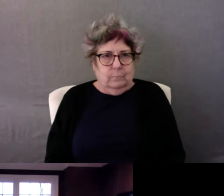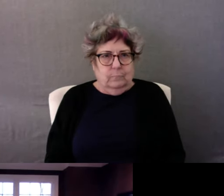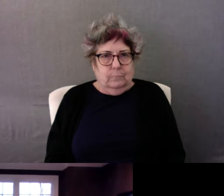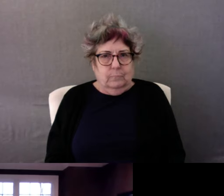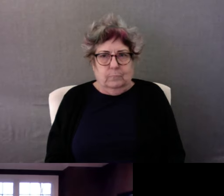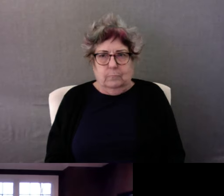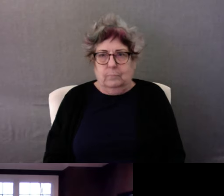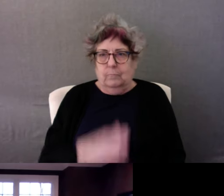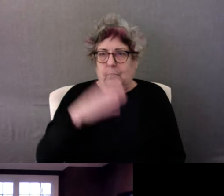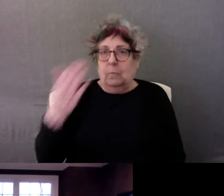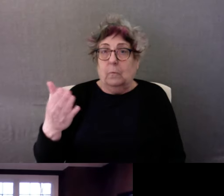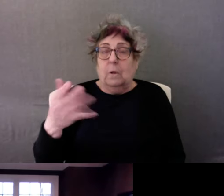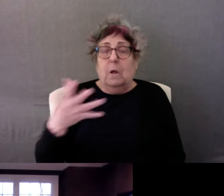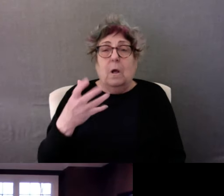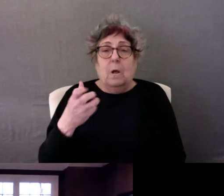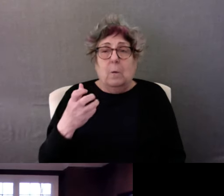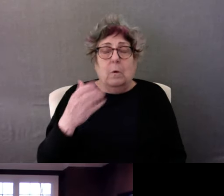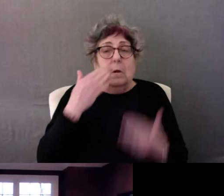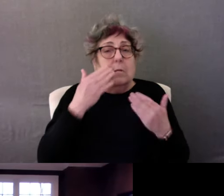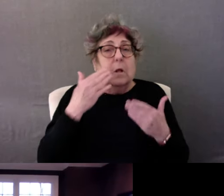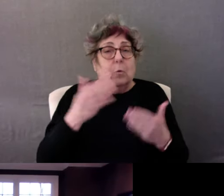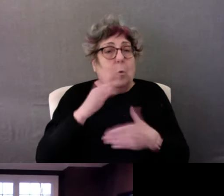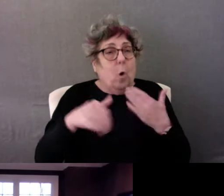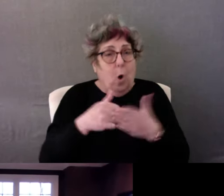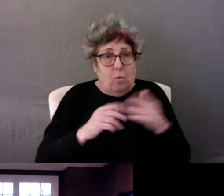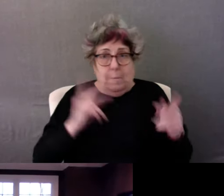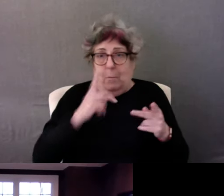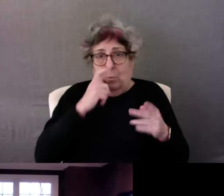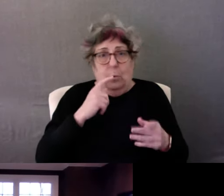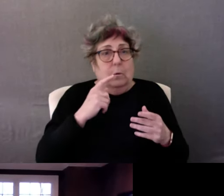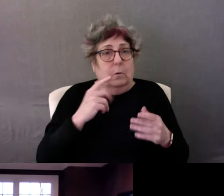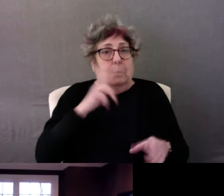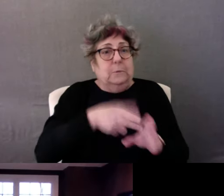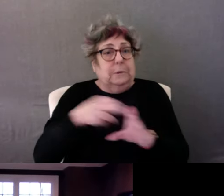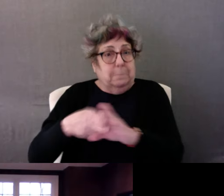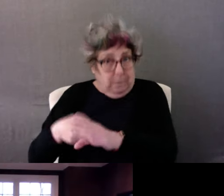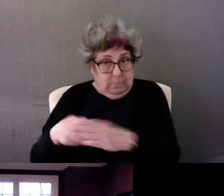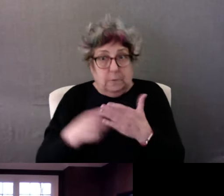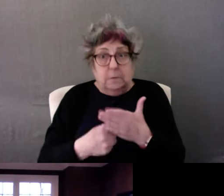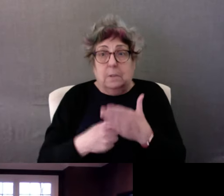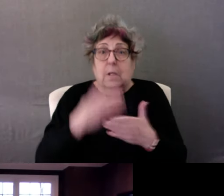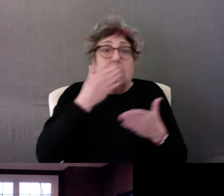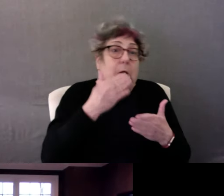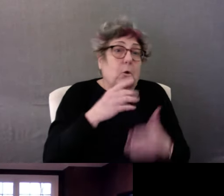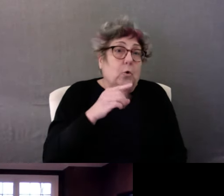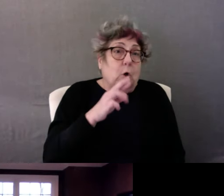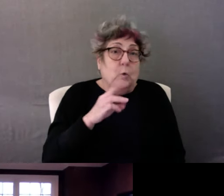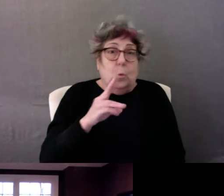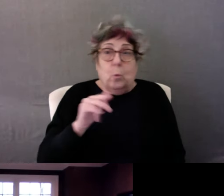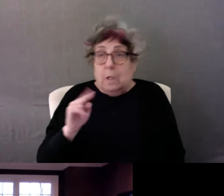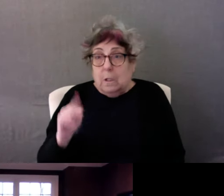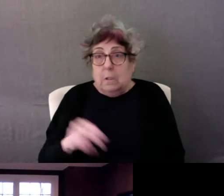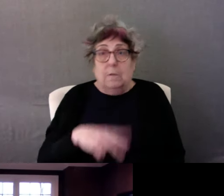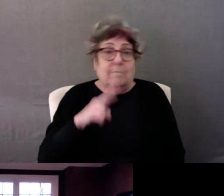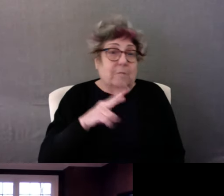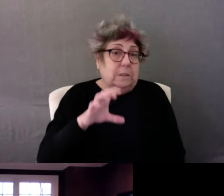And I do want to thank all of our colleagues that participated in the discussion as ever. I want to thank Dr. Nguyen and Rudine, VCU, and